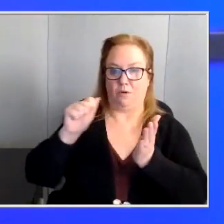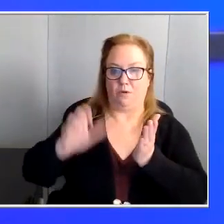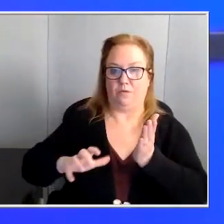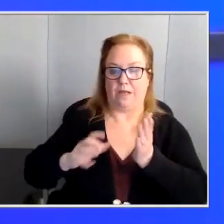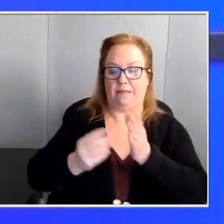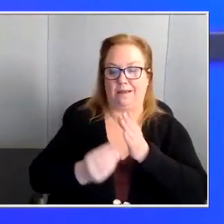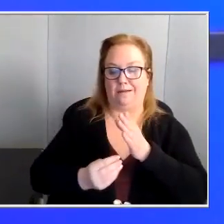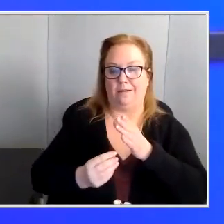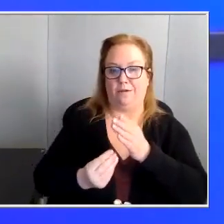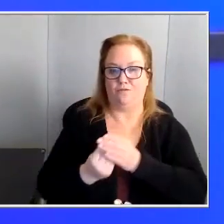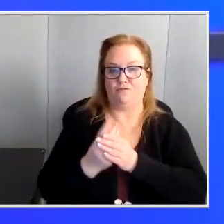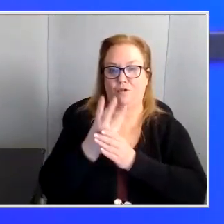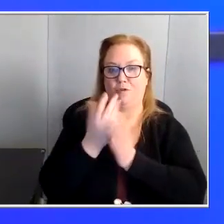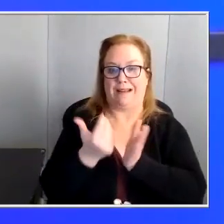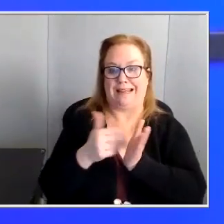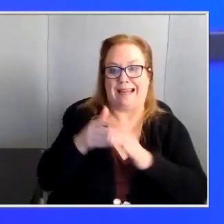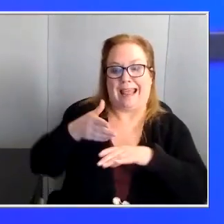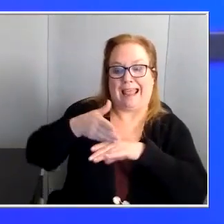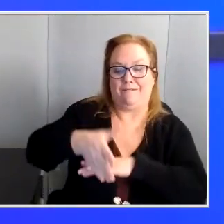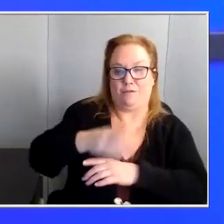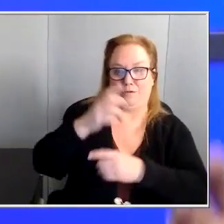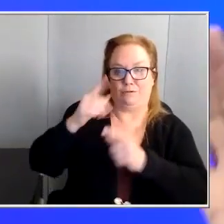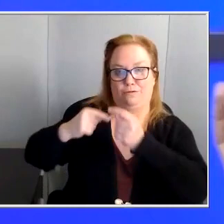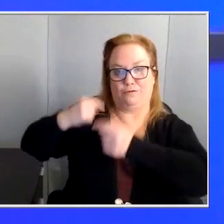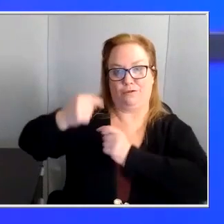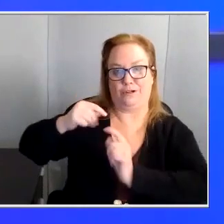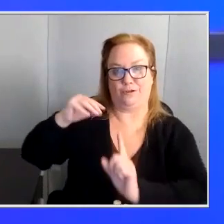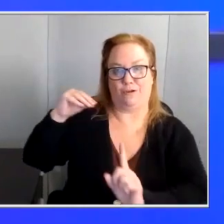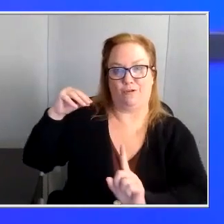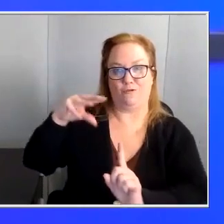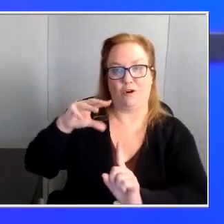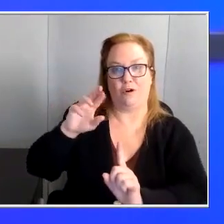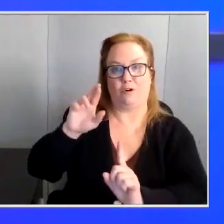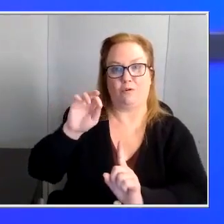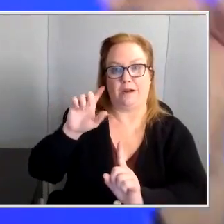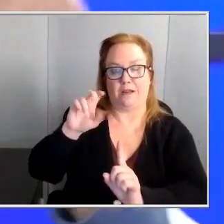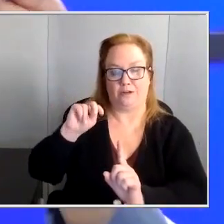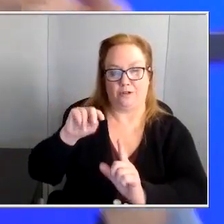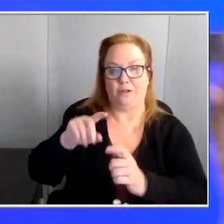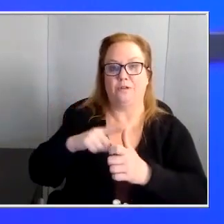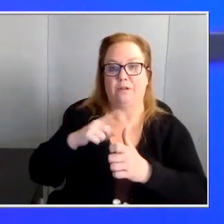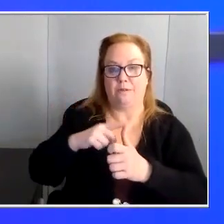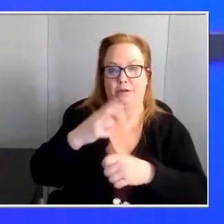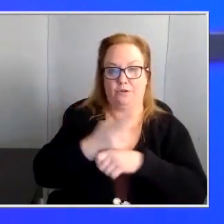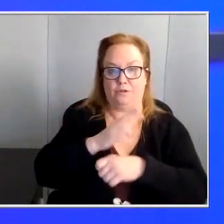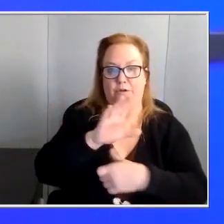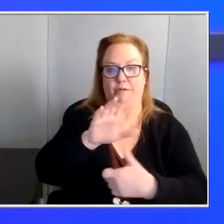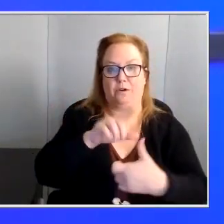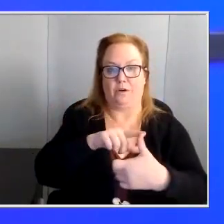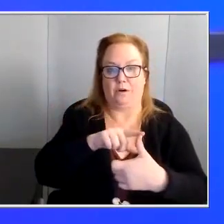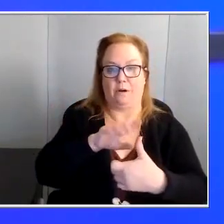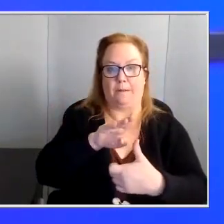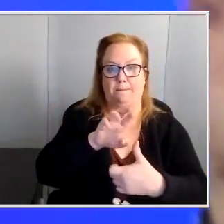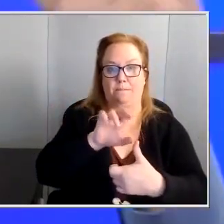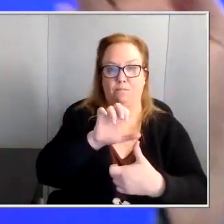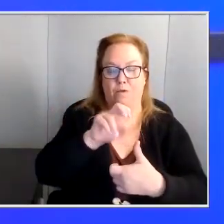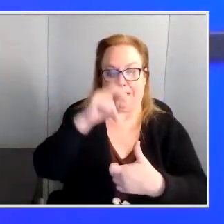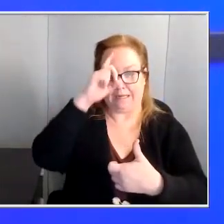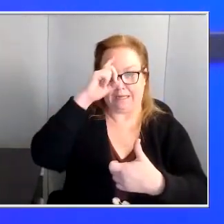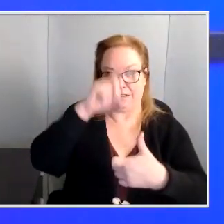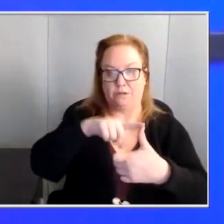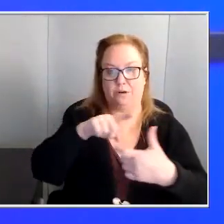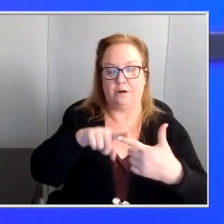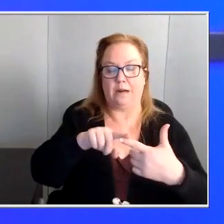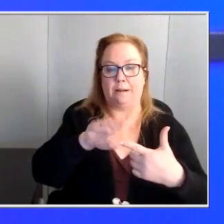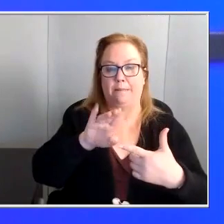regrown following radiation. So they've been used for meningioma. Obviously, we're using them for brain metastasis, and you heard